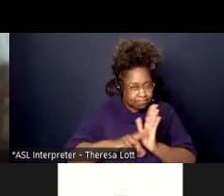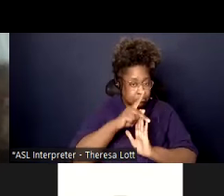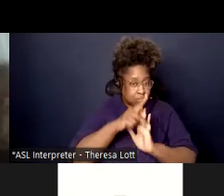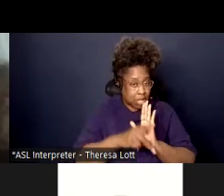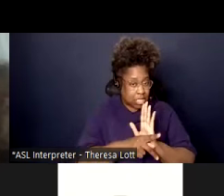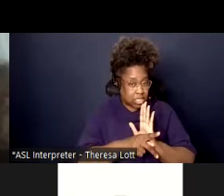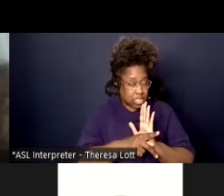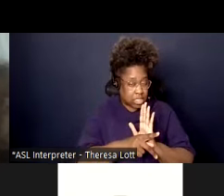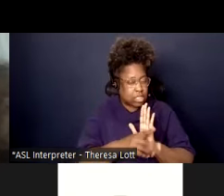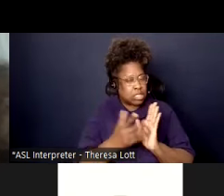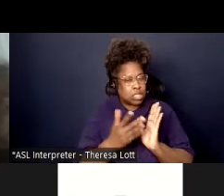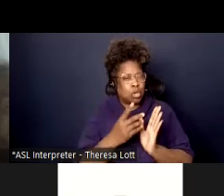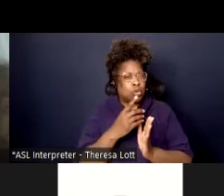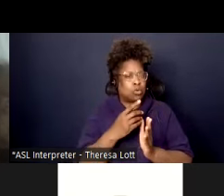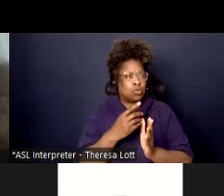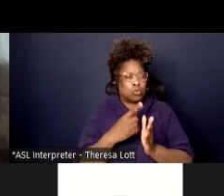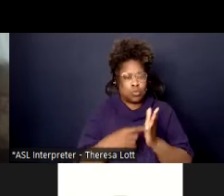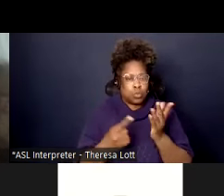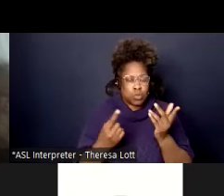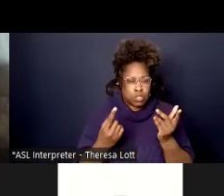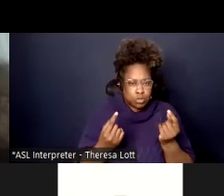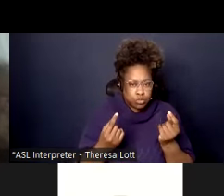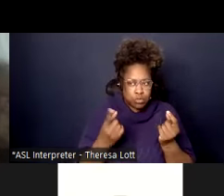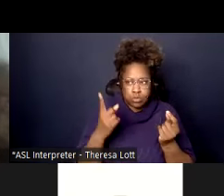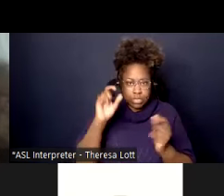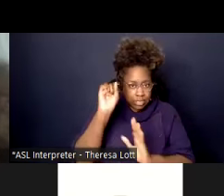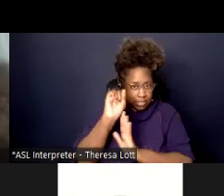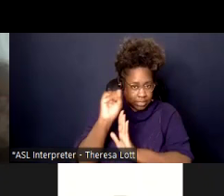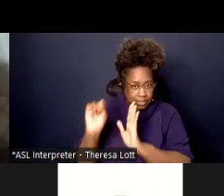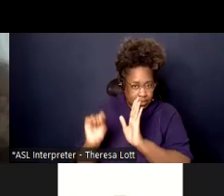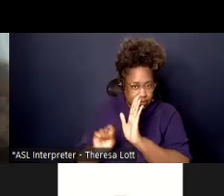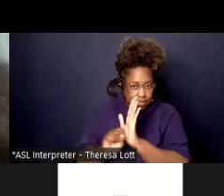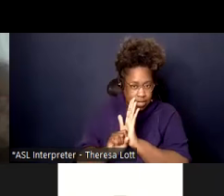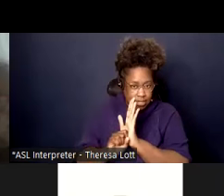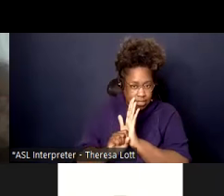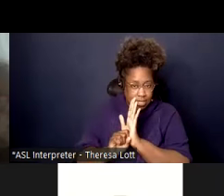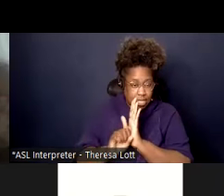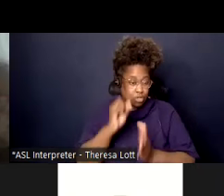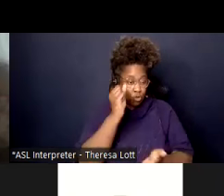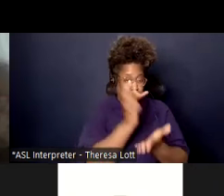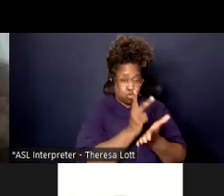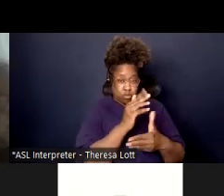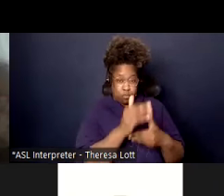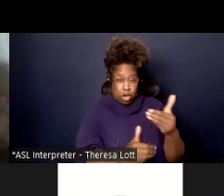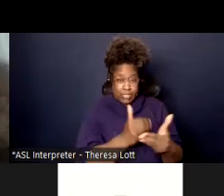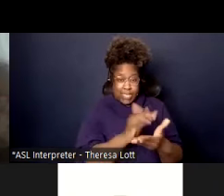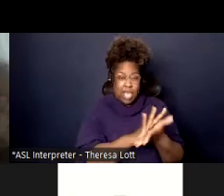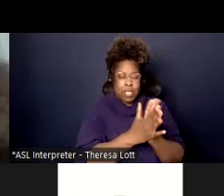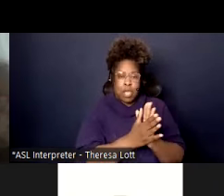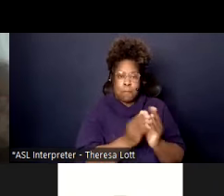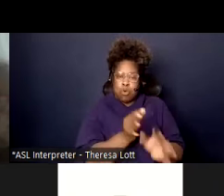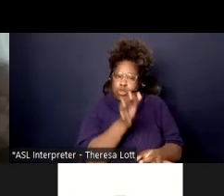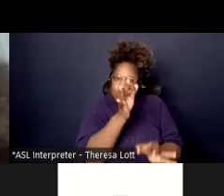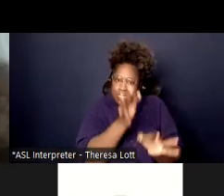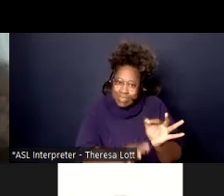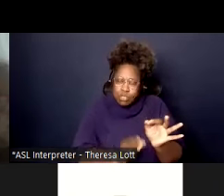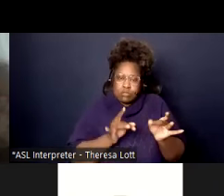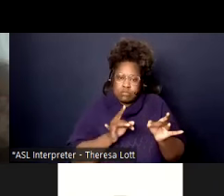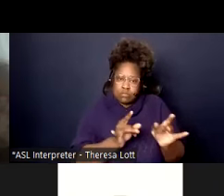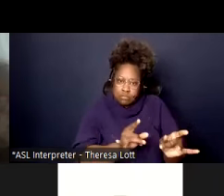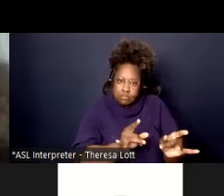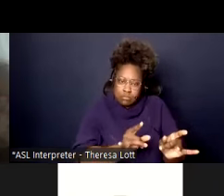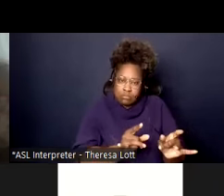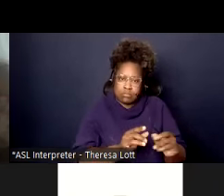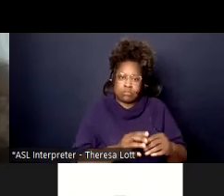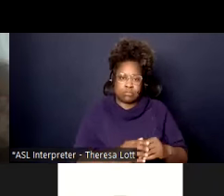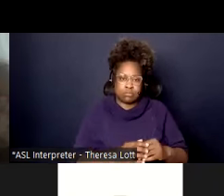is, what are the sort of ways that the state can, streamline those approvals through the guidelines for projects. And also